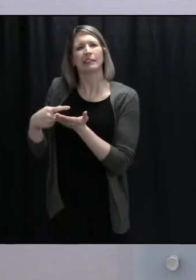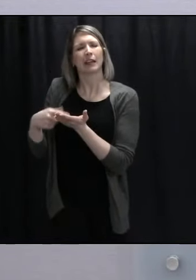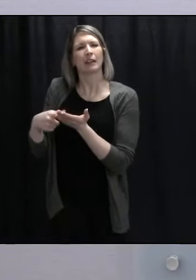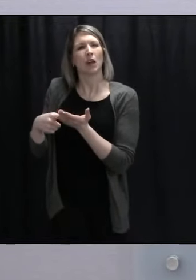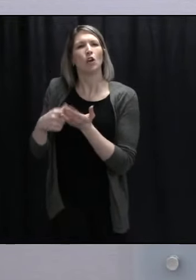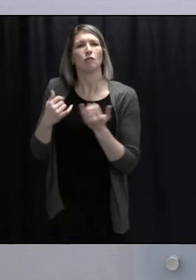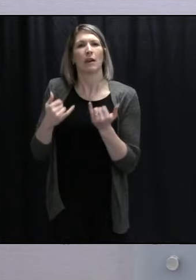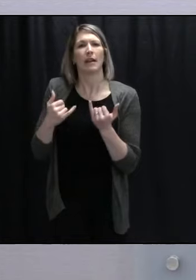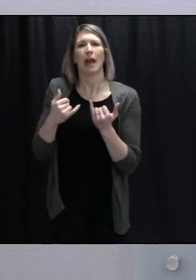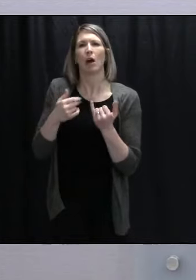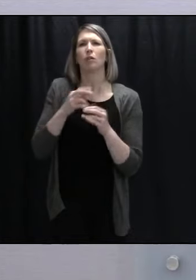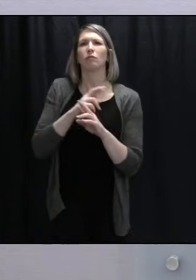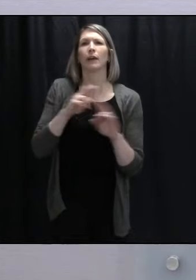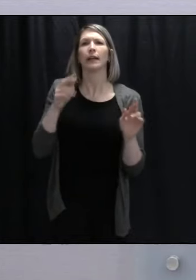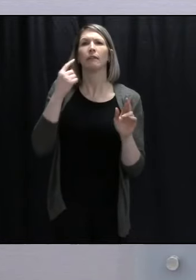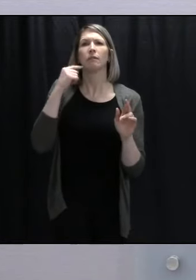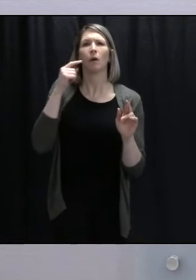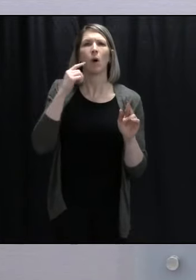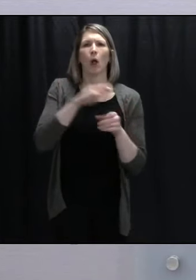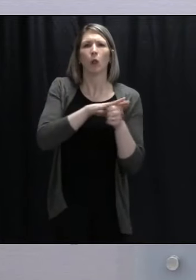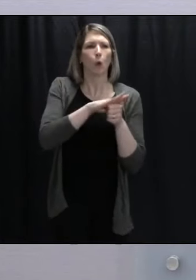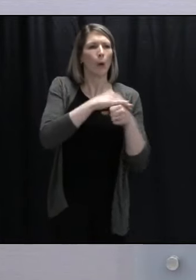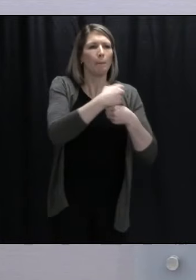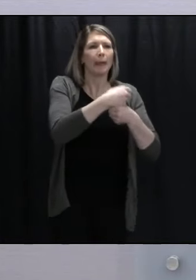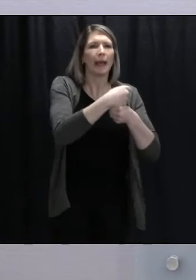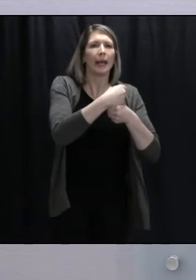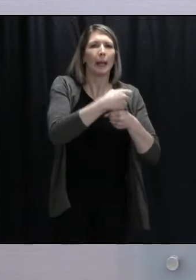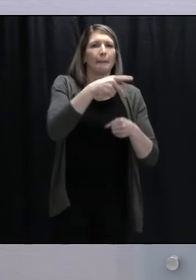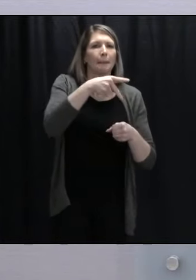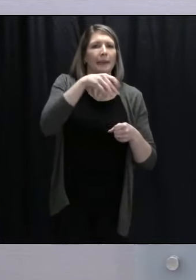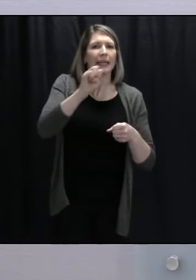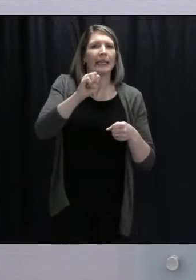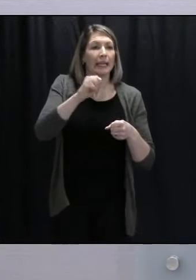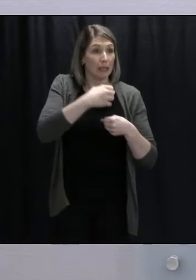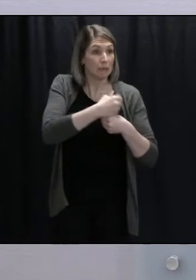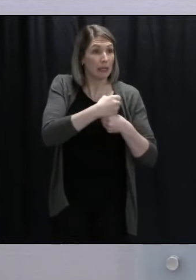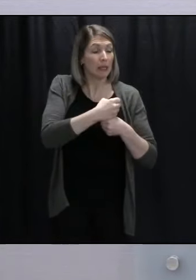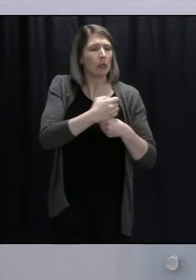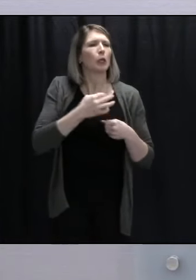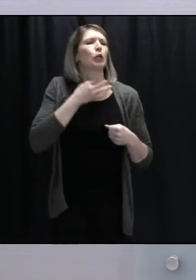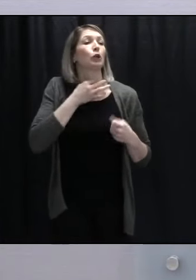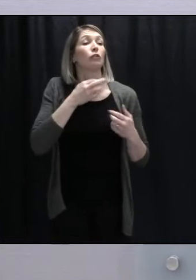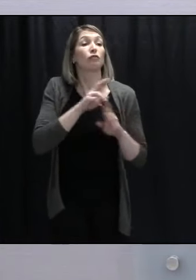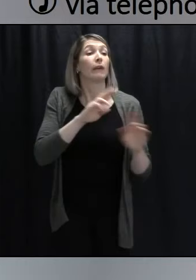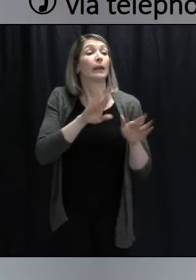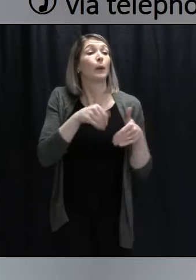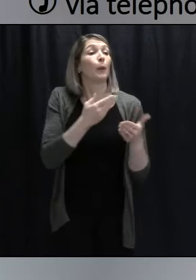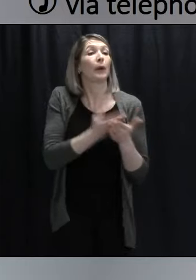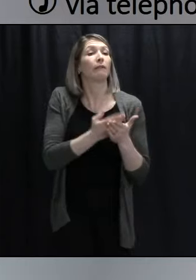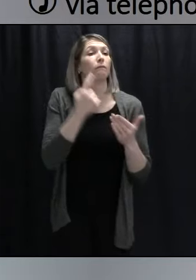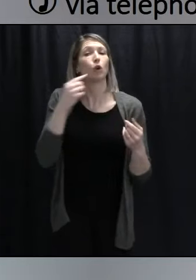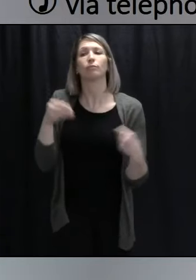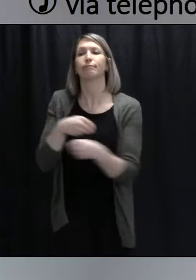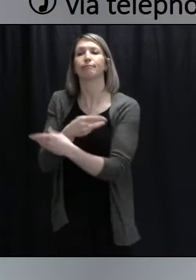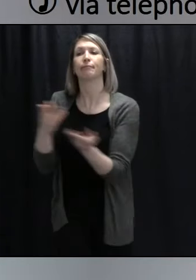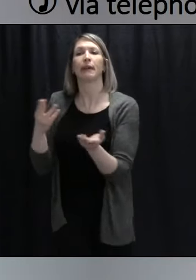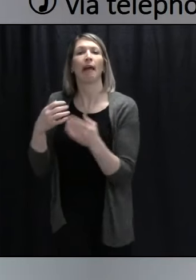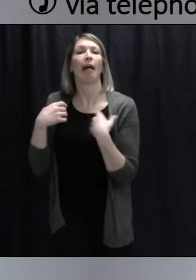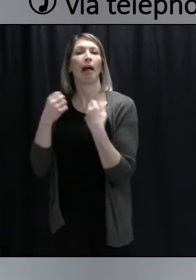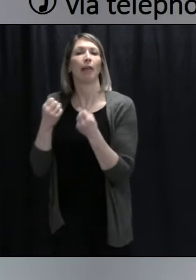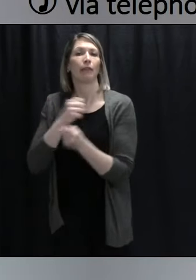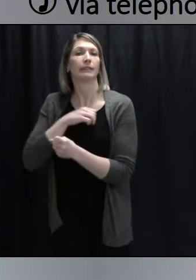wondering if these trials are successful, when could they be mass-produced and reach our healthcare workers? That's a good